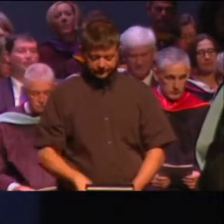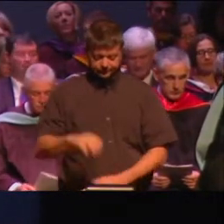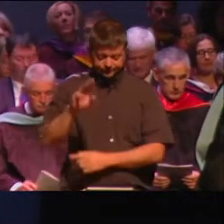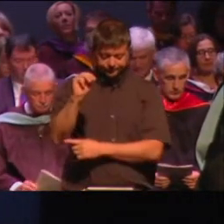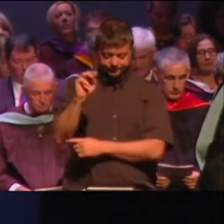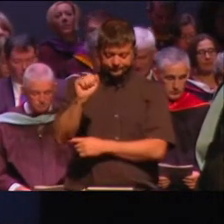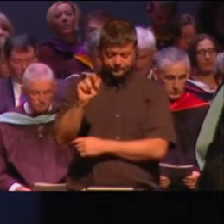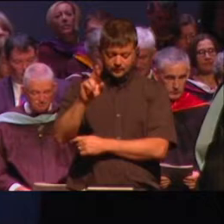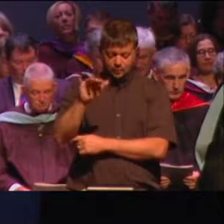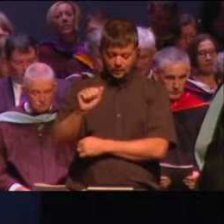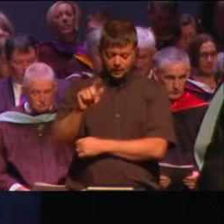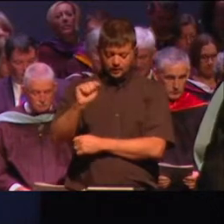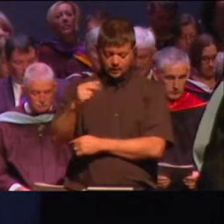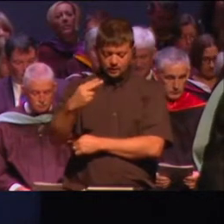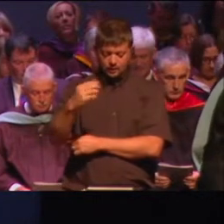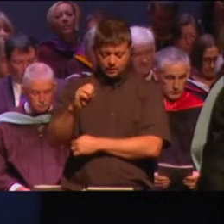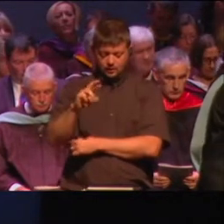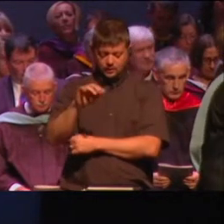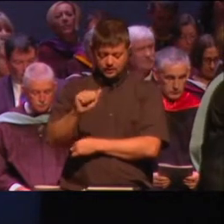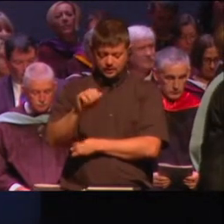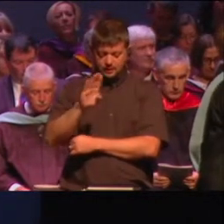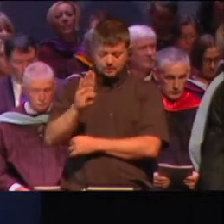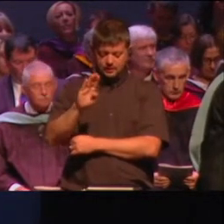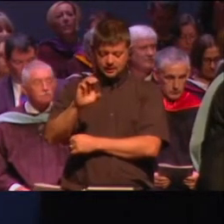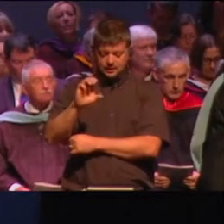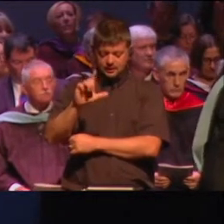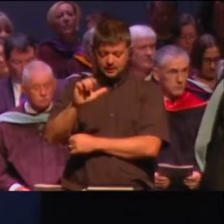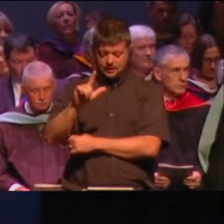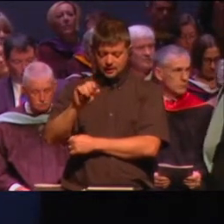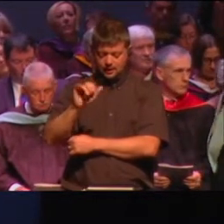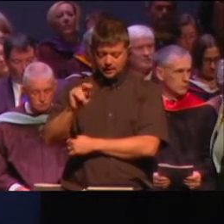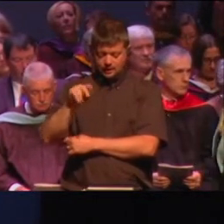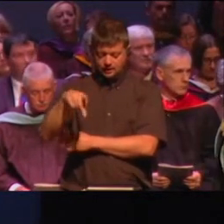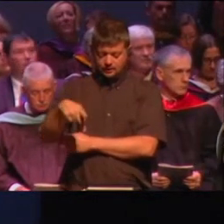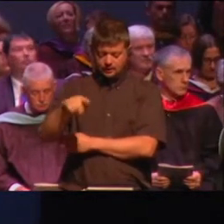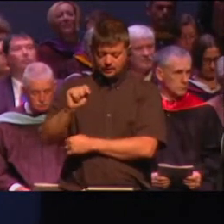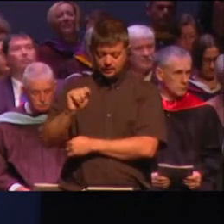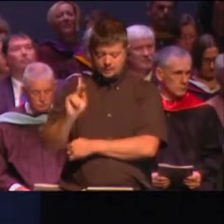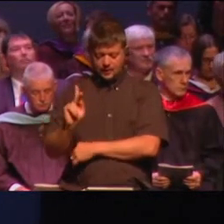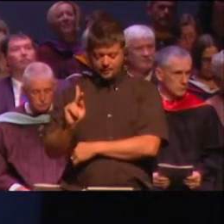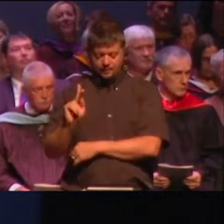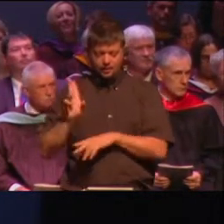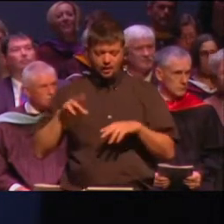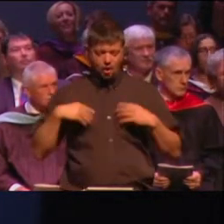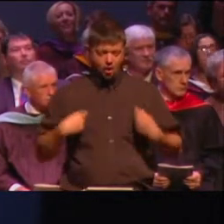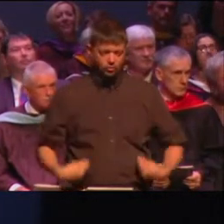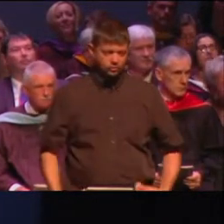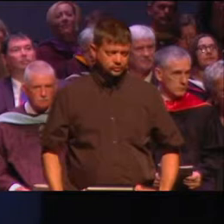Maria Teresa B. Clayton, Phi Theta Kappa Honors.